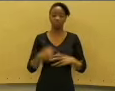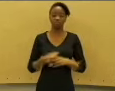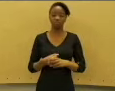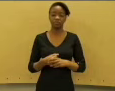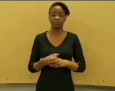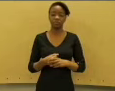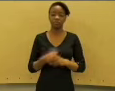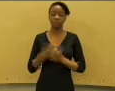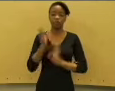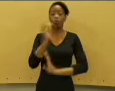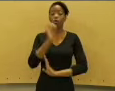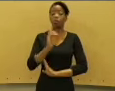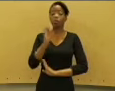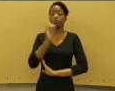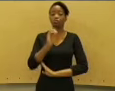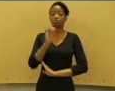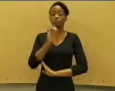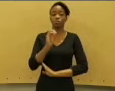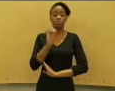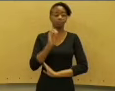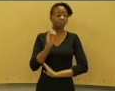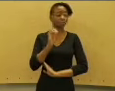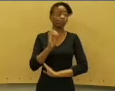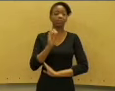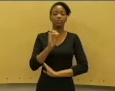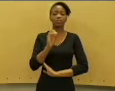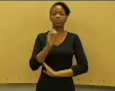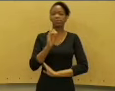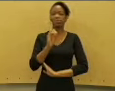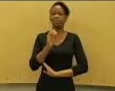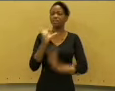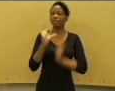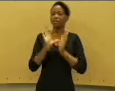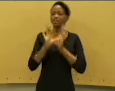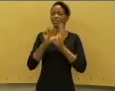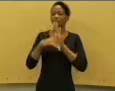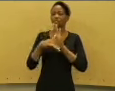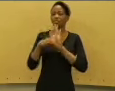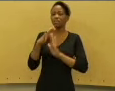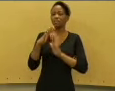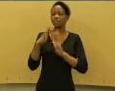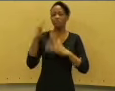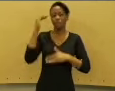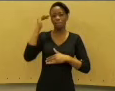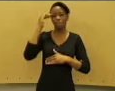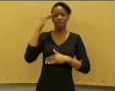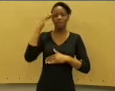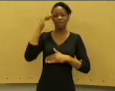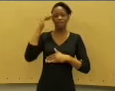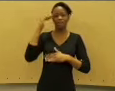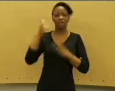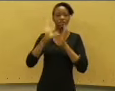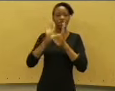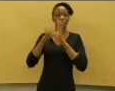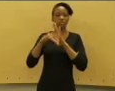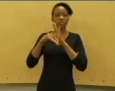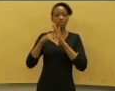October month is observed as a disability, is a mental health awareness month. Then November is